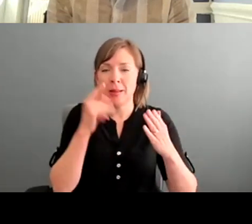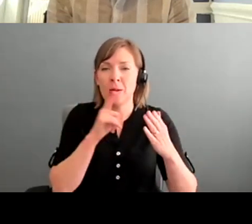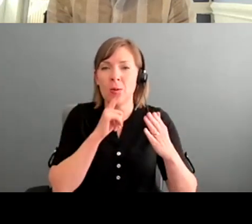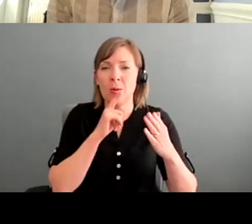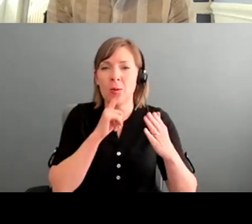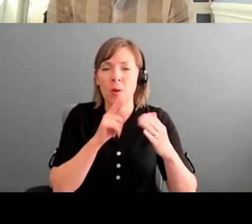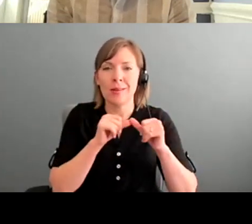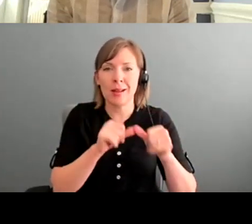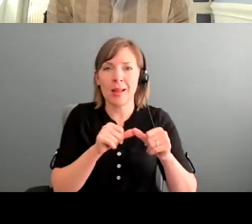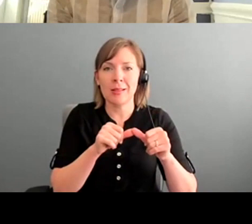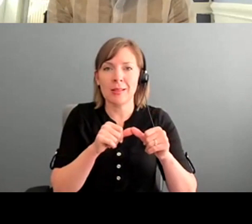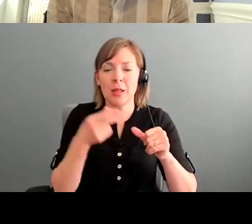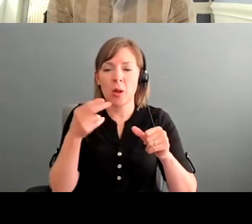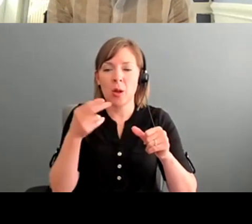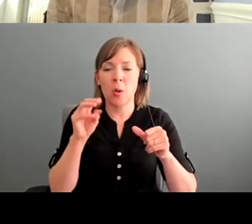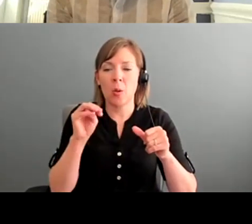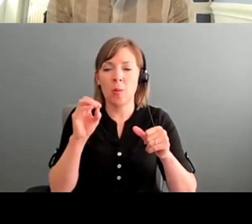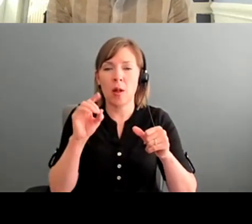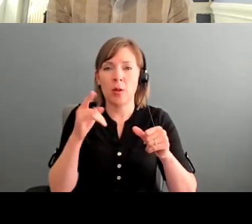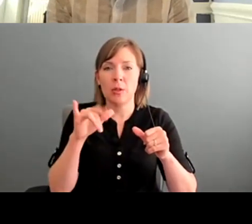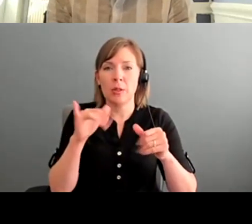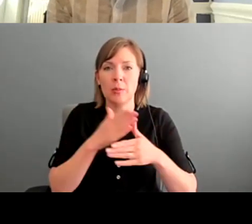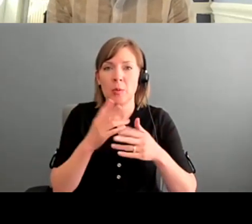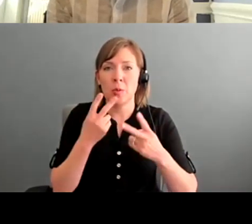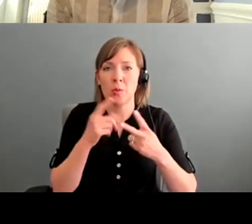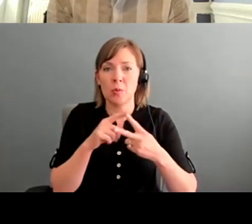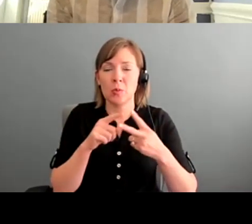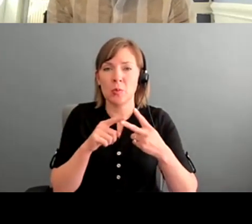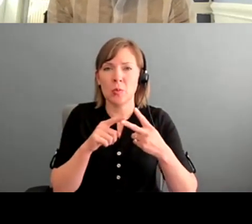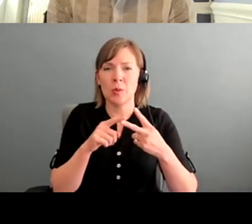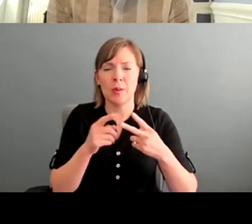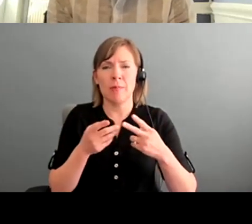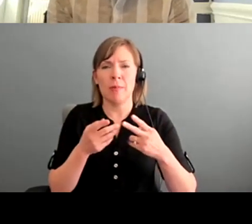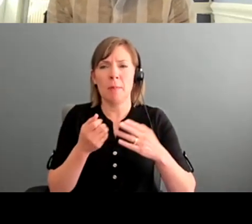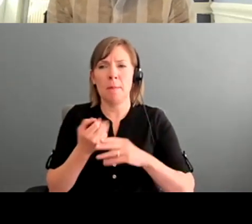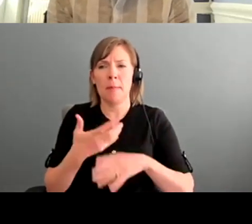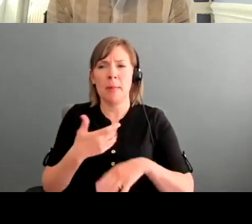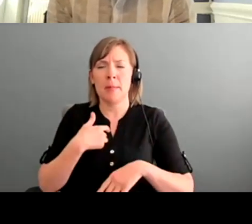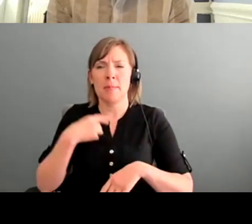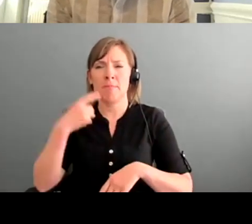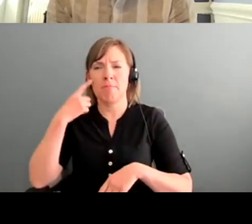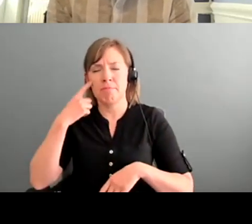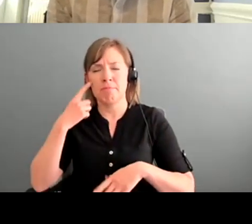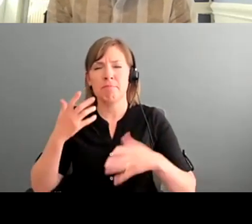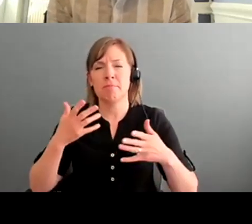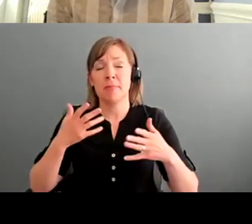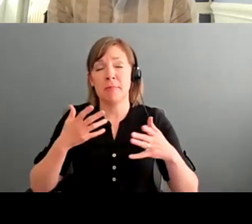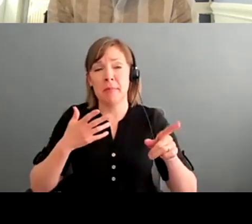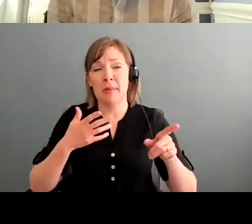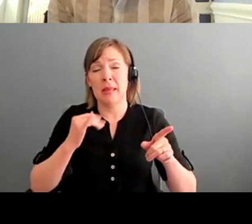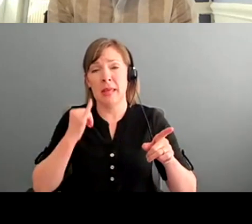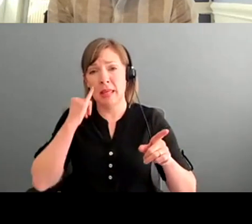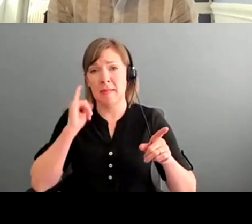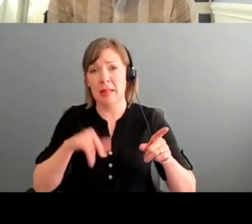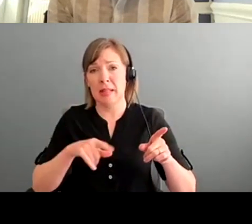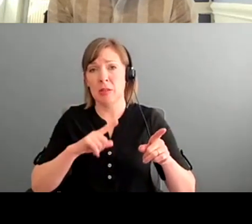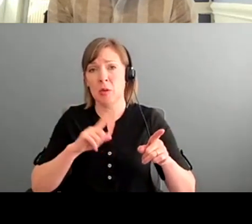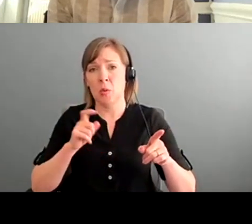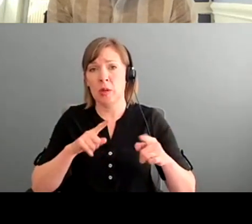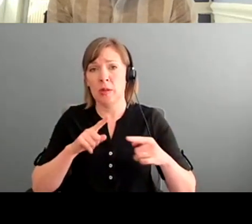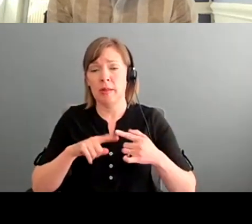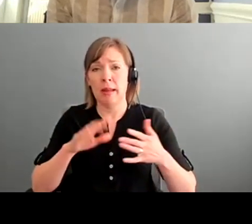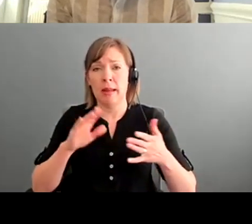constant homology between the two that raises the question to me that if these are questions that come